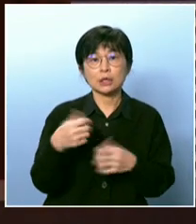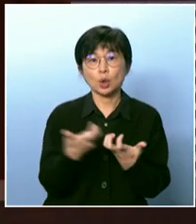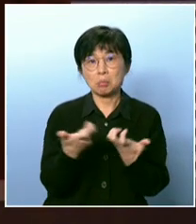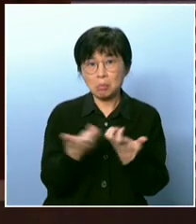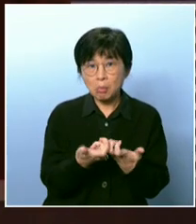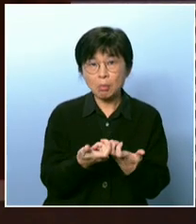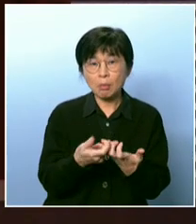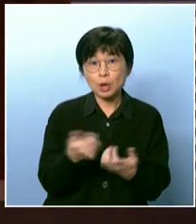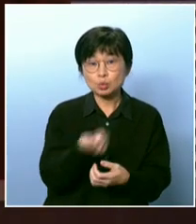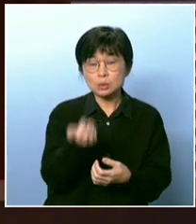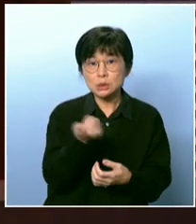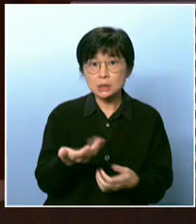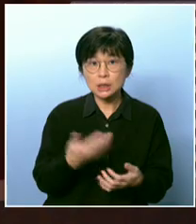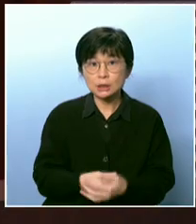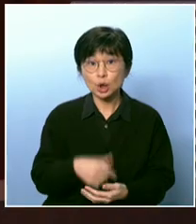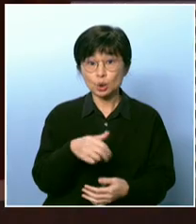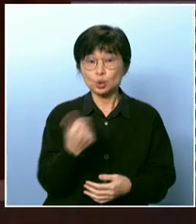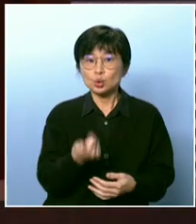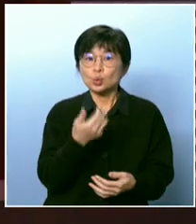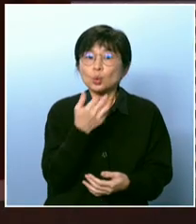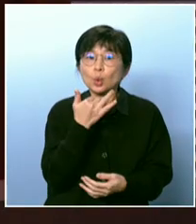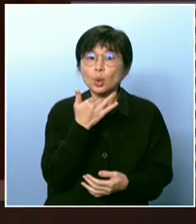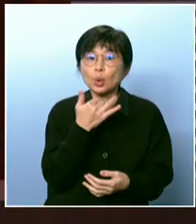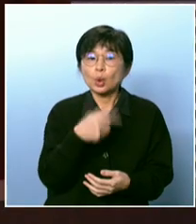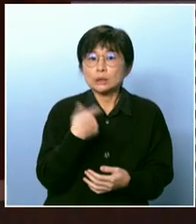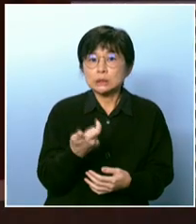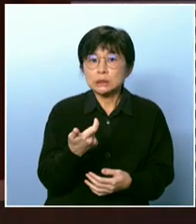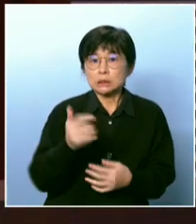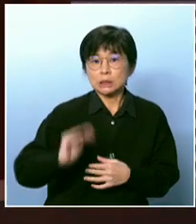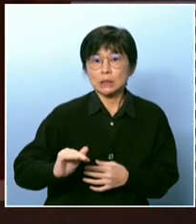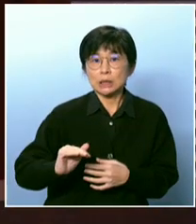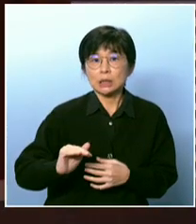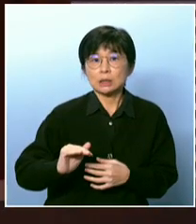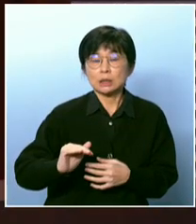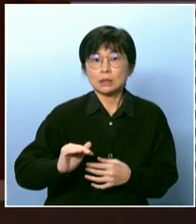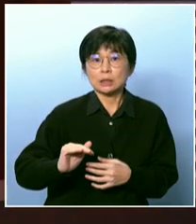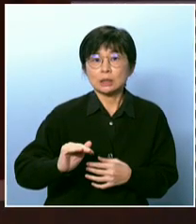Housing Society will have to stick to this project estimate. If